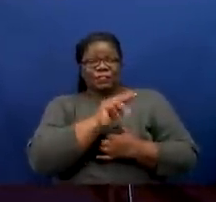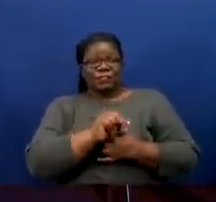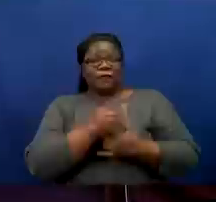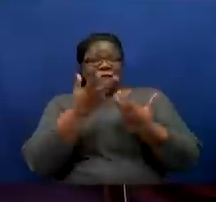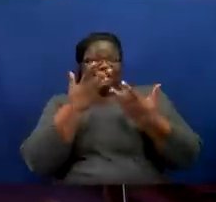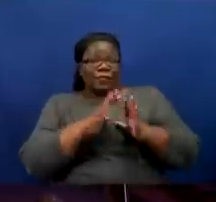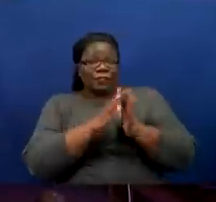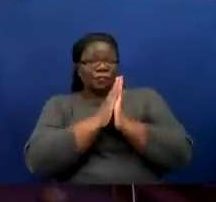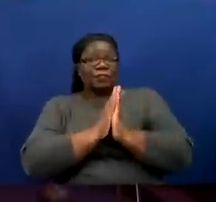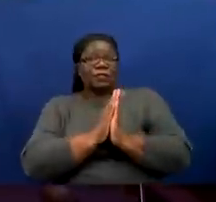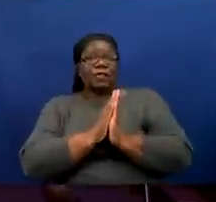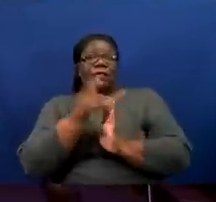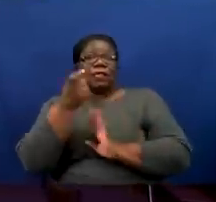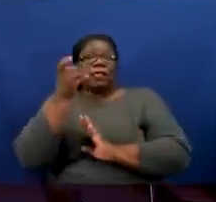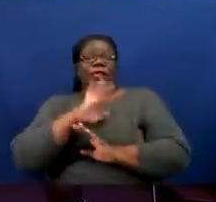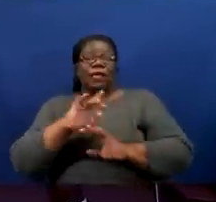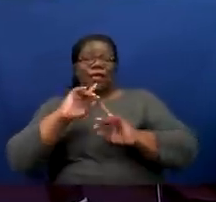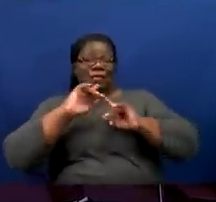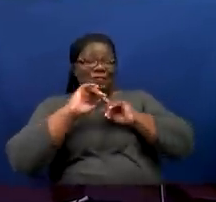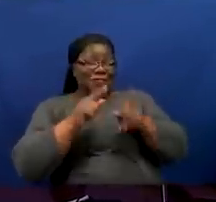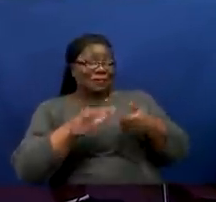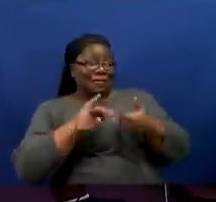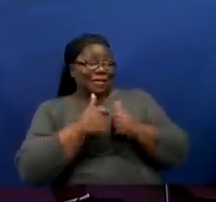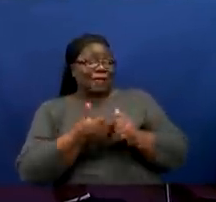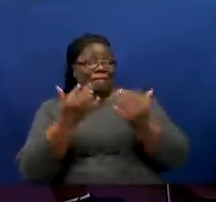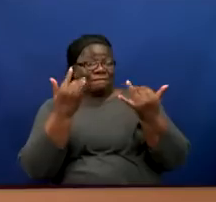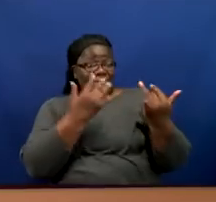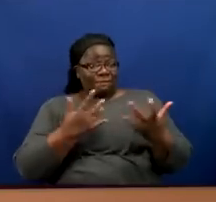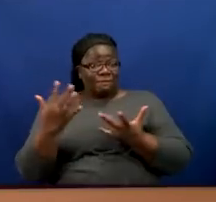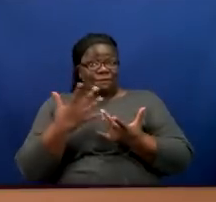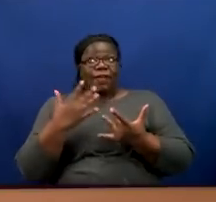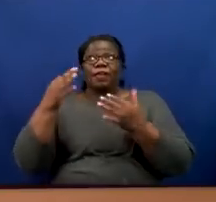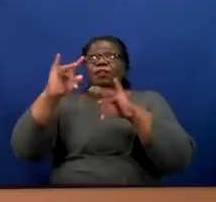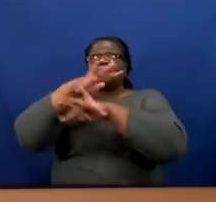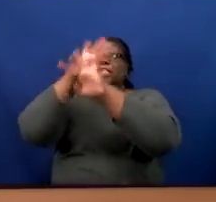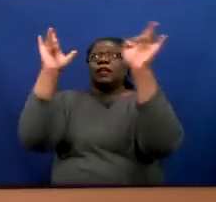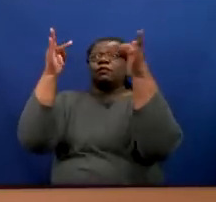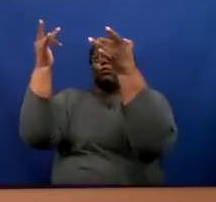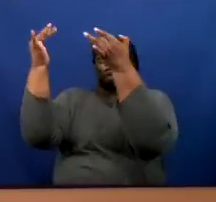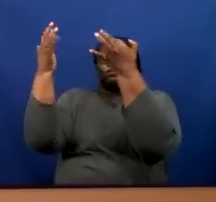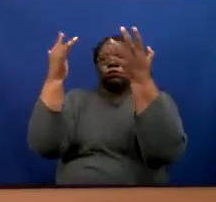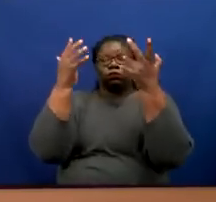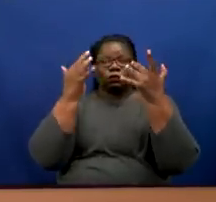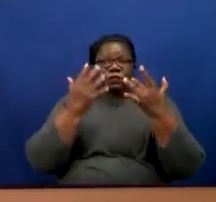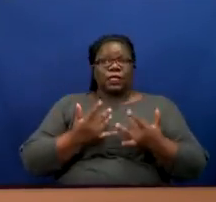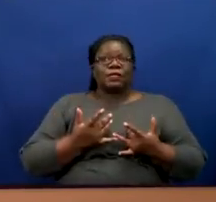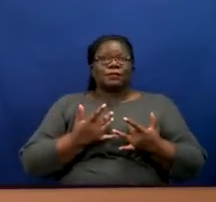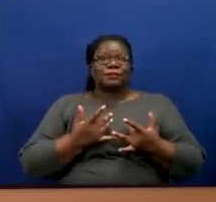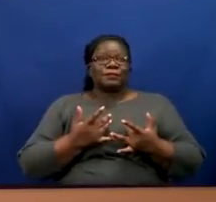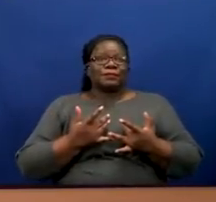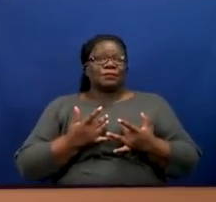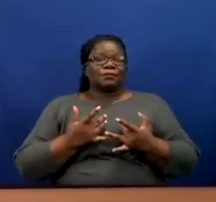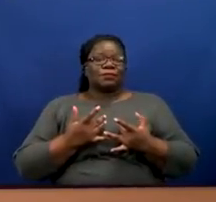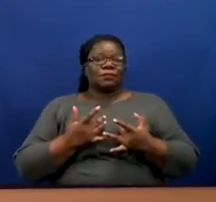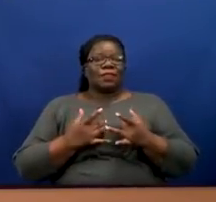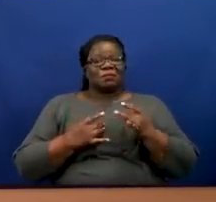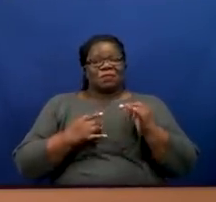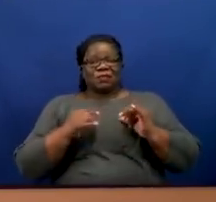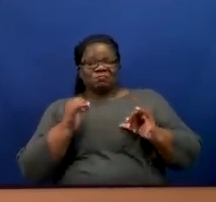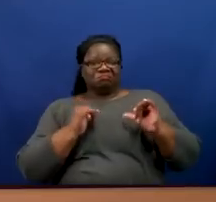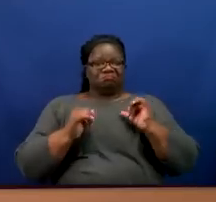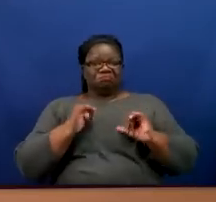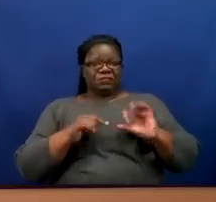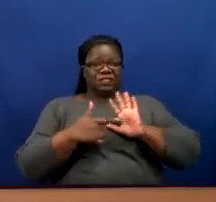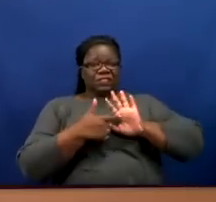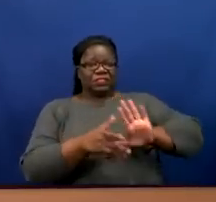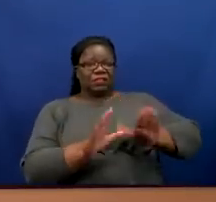God responded. Fire came down from heaven. God said, listen, let me show off a little bit and prove to you that I